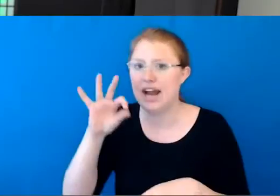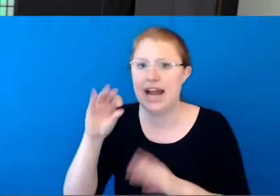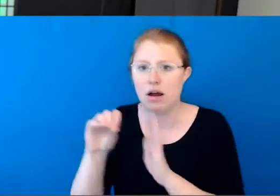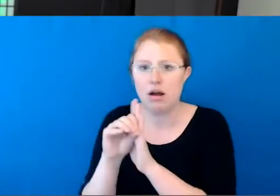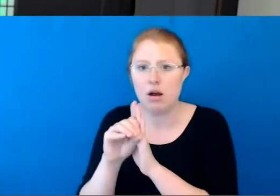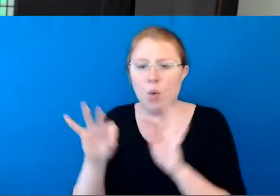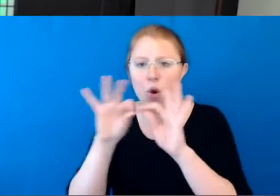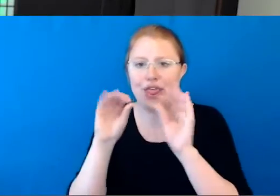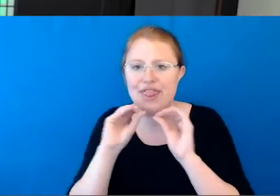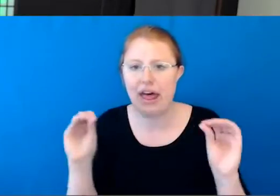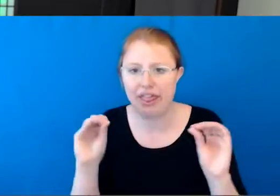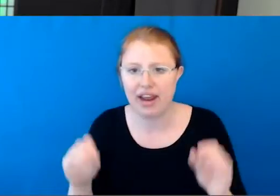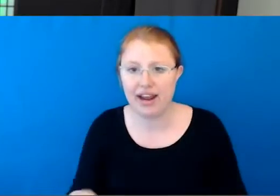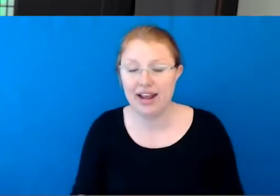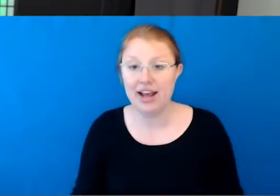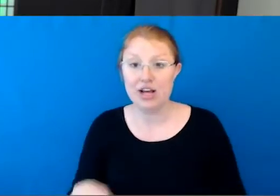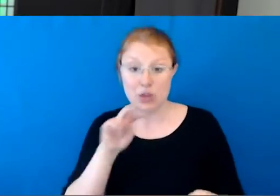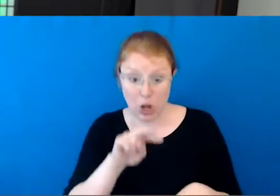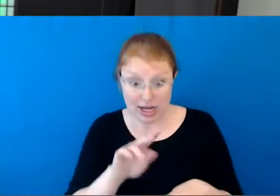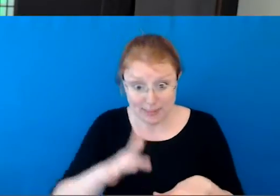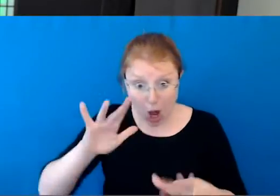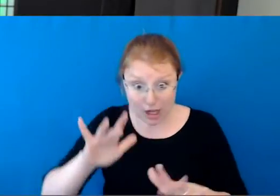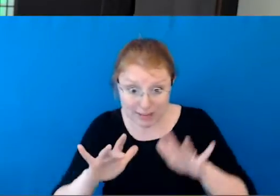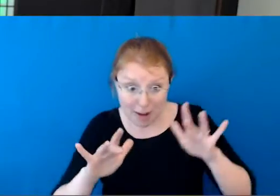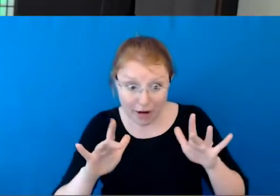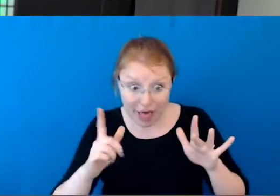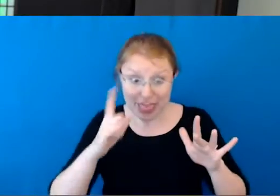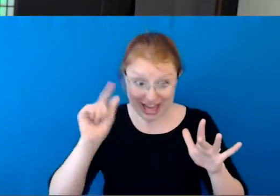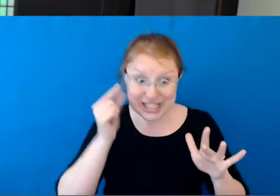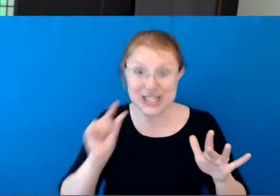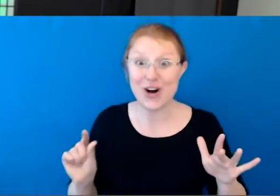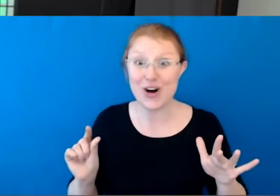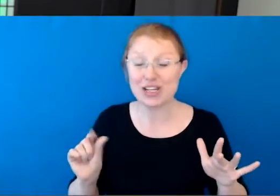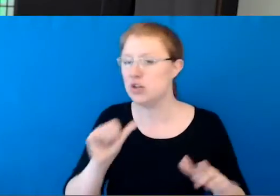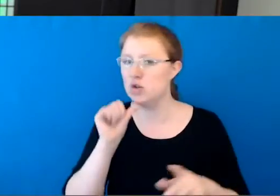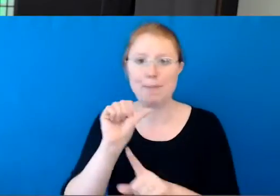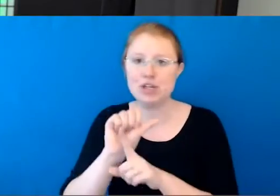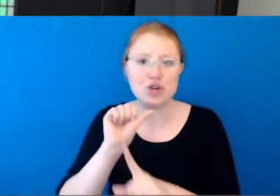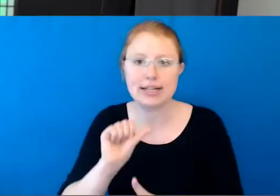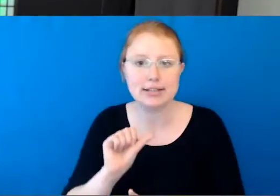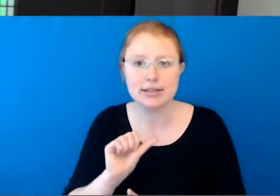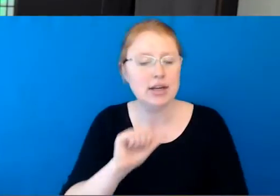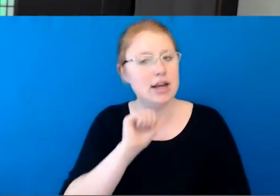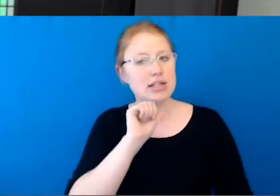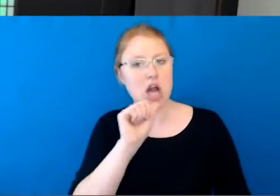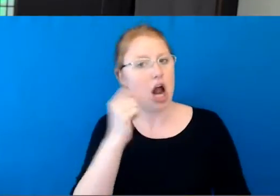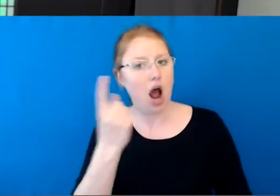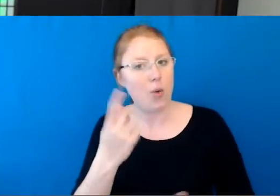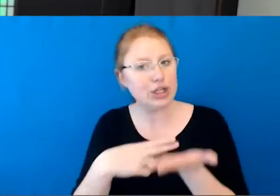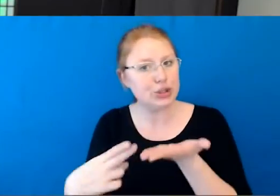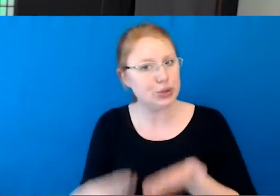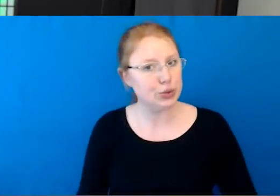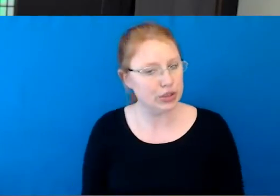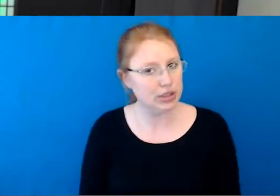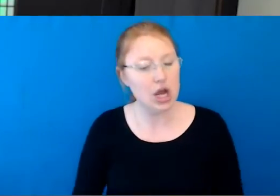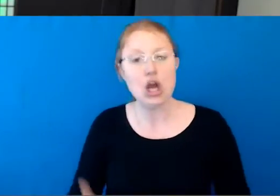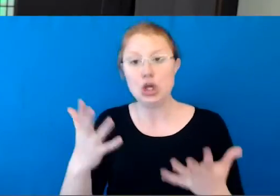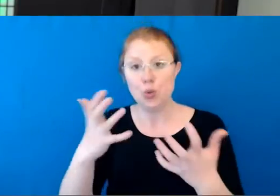something looks pretty does not mean that that's necessarily a good thing. You want to look for a good